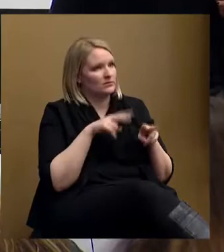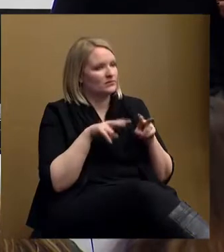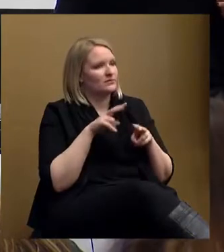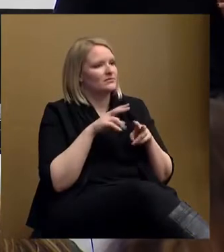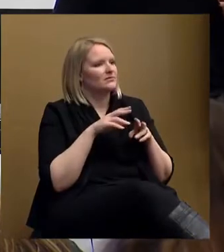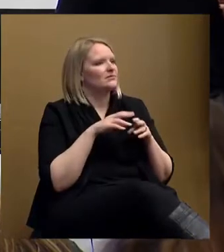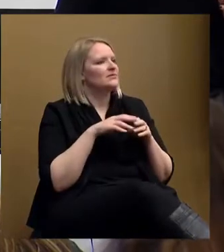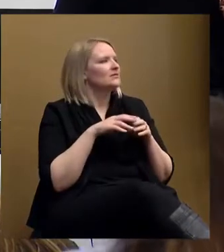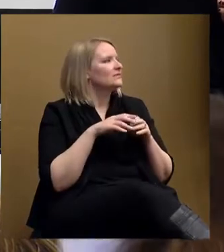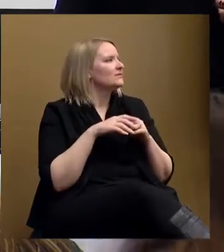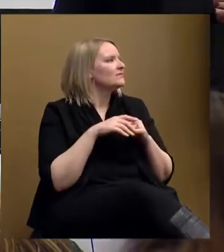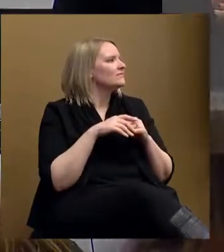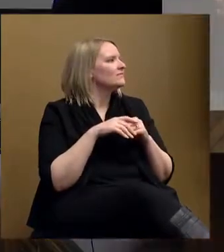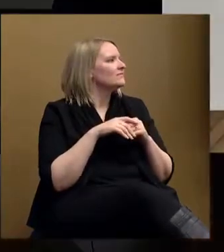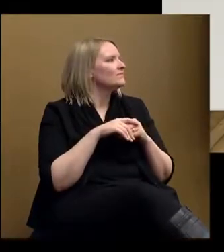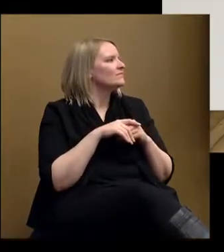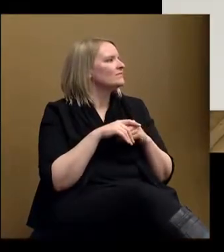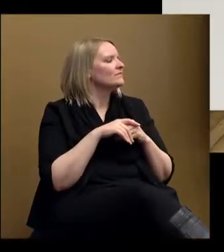It's not hard.